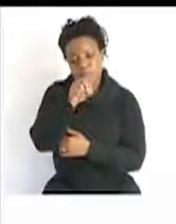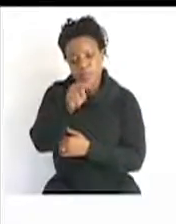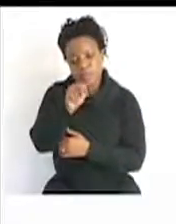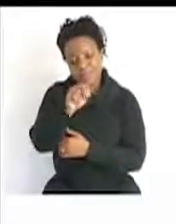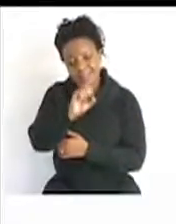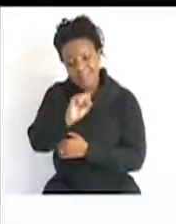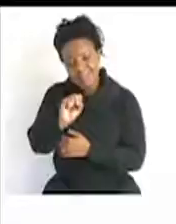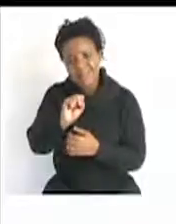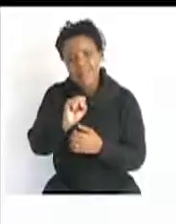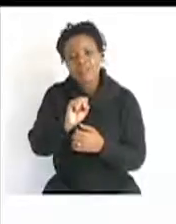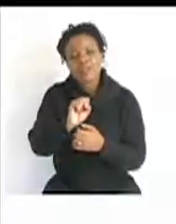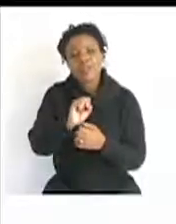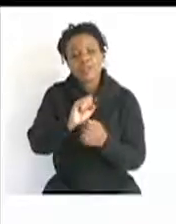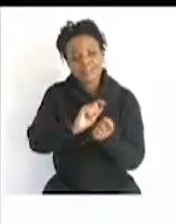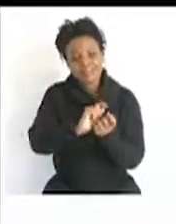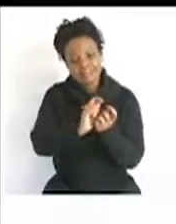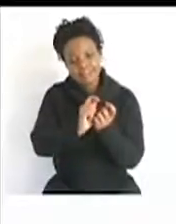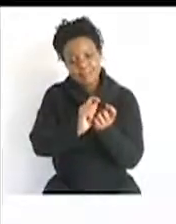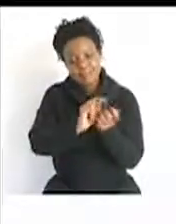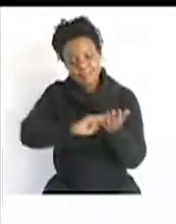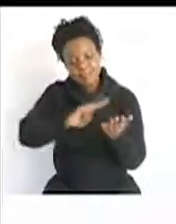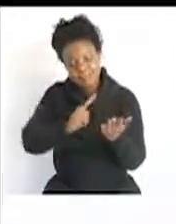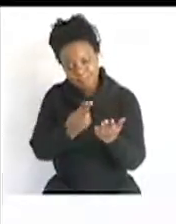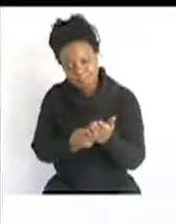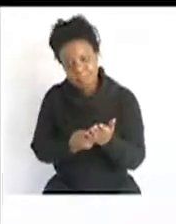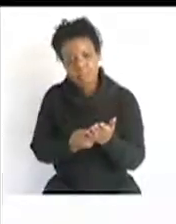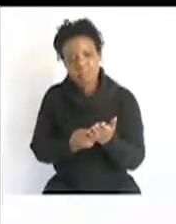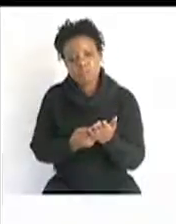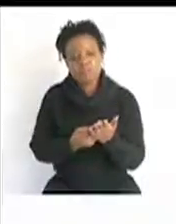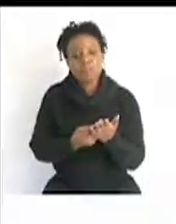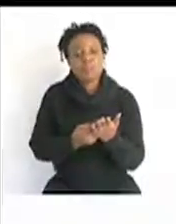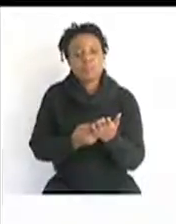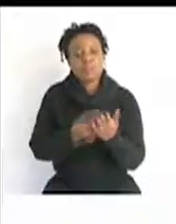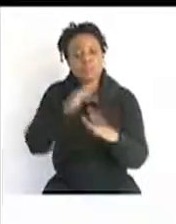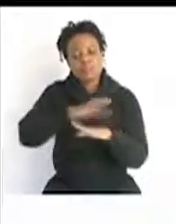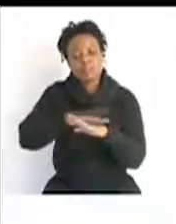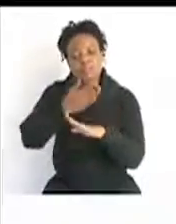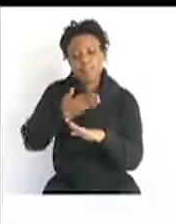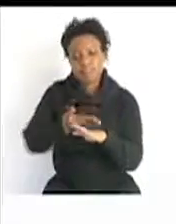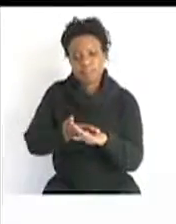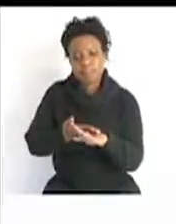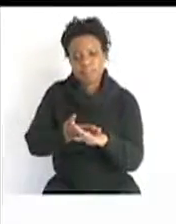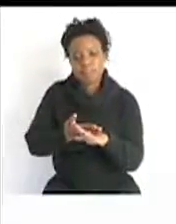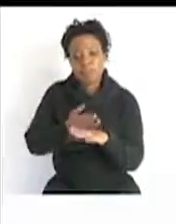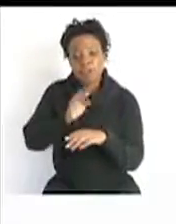name. So if I don't want to keep mentioning your name, say for instance,